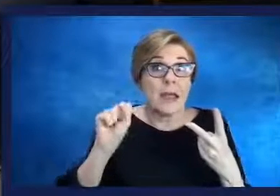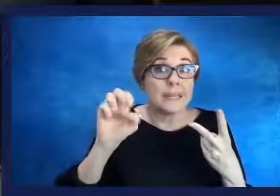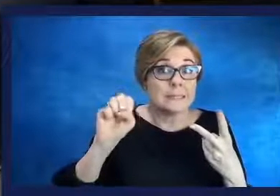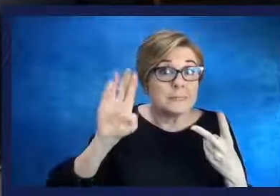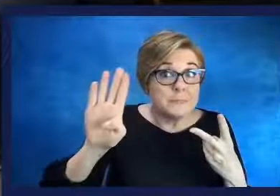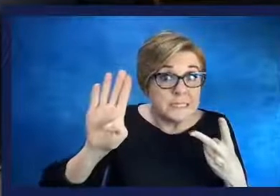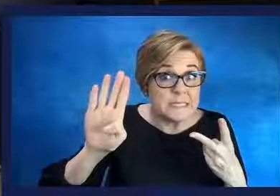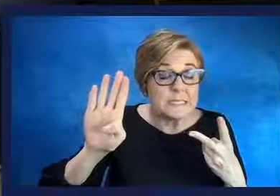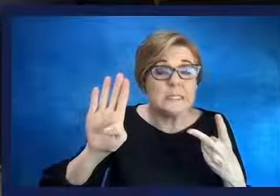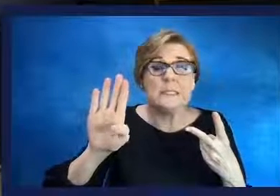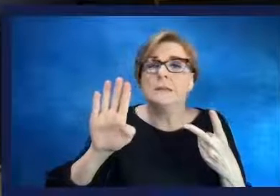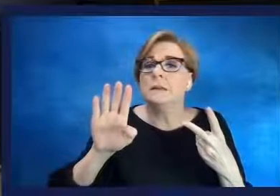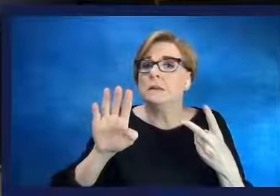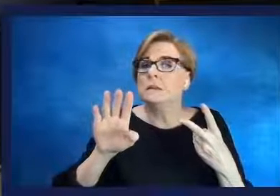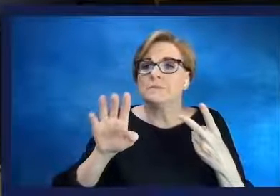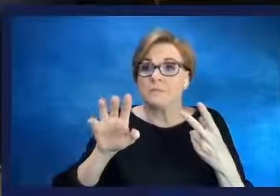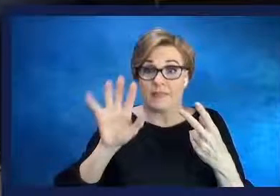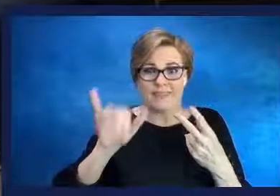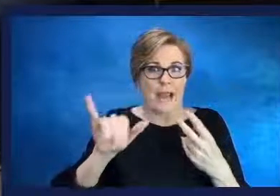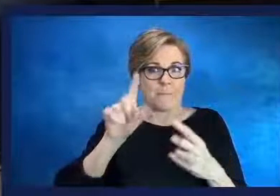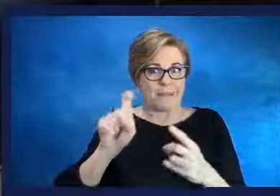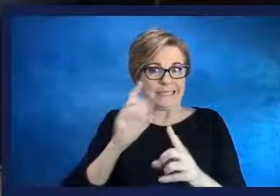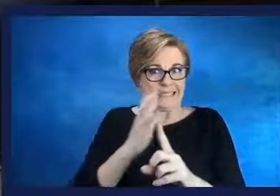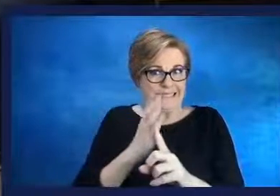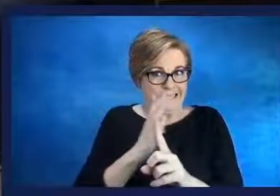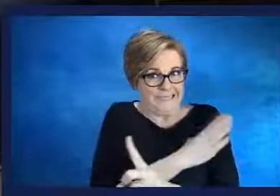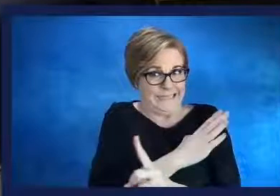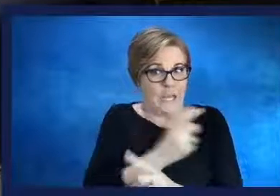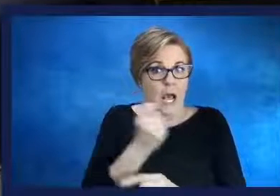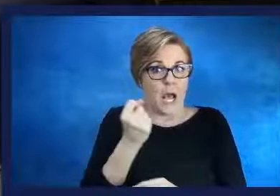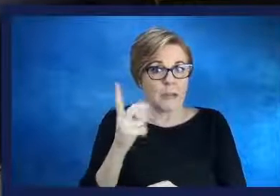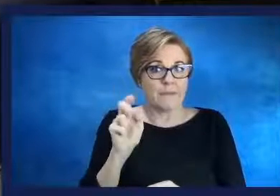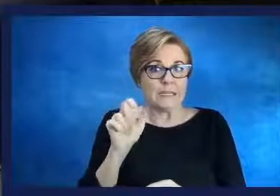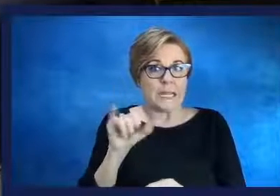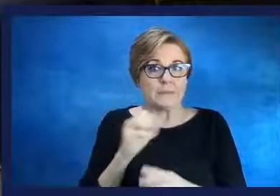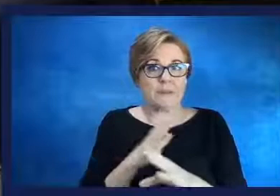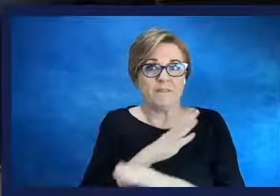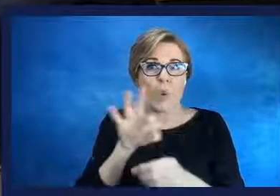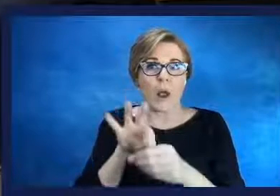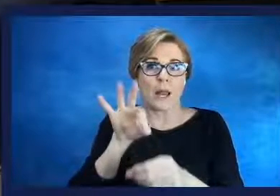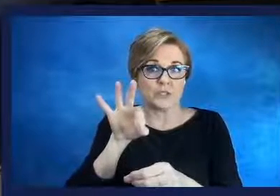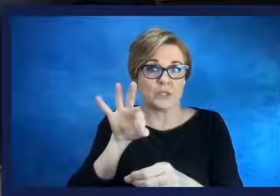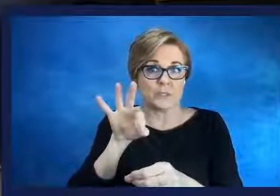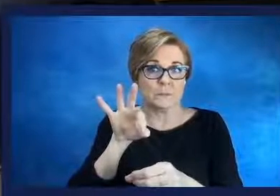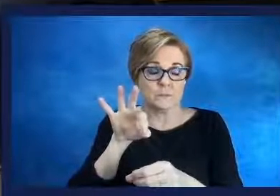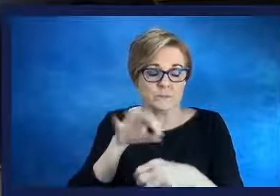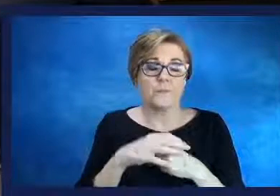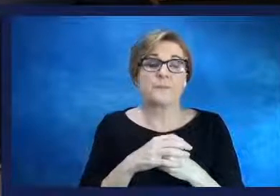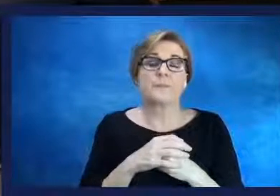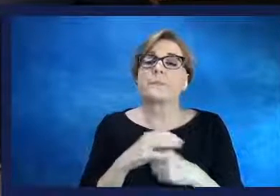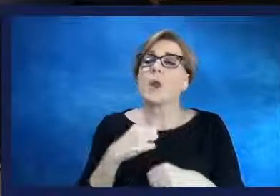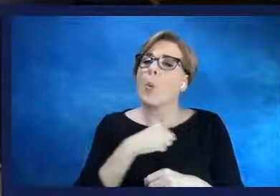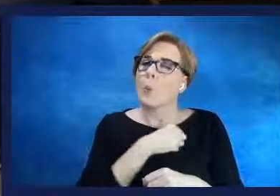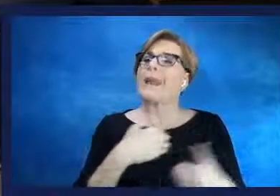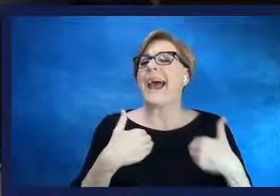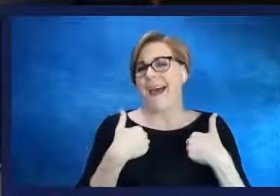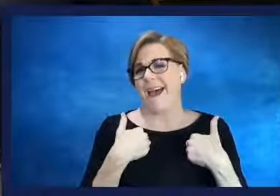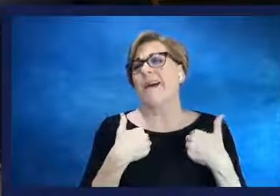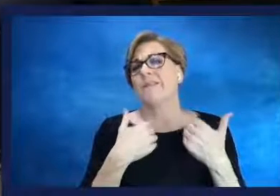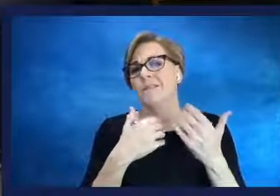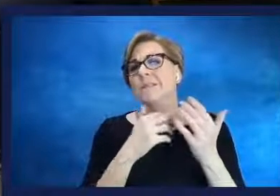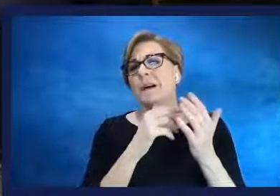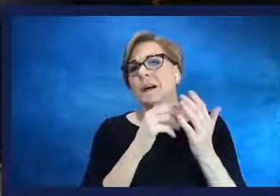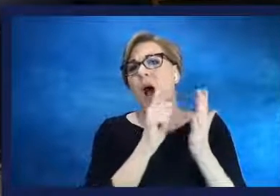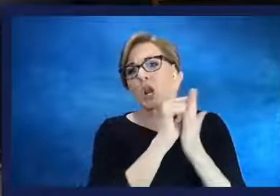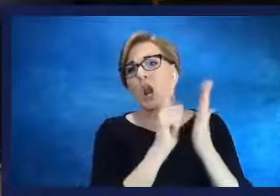All of those fall into that deadline, 11 days prior. Now, we do have a statute that allows for emergency, and Scott oversees that.